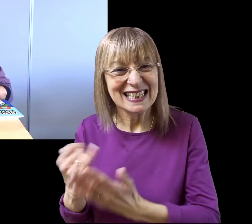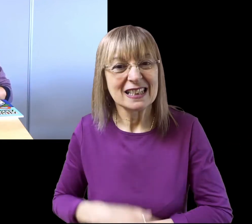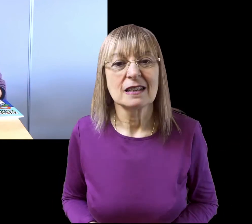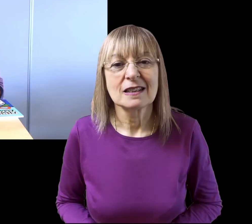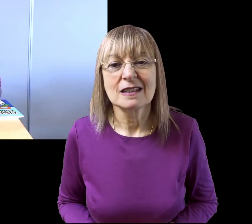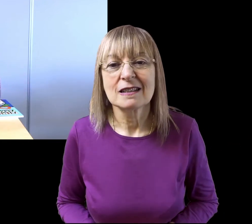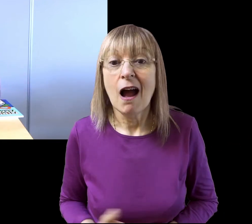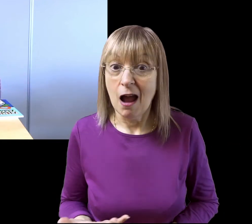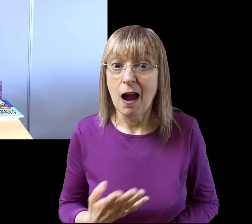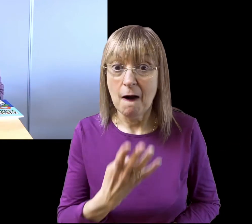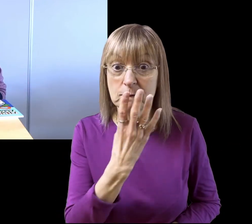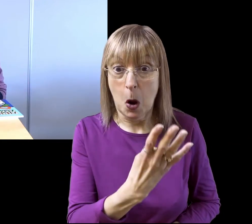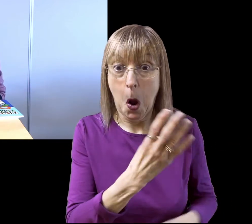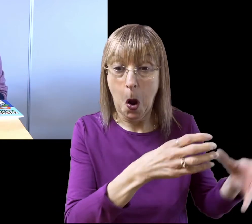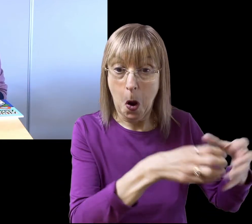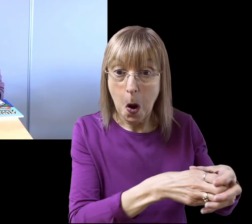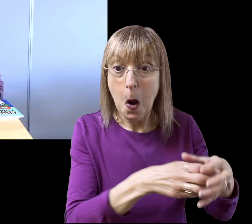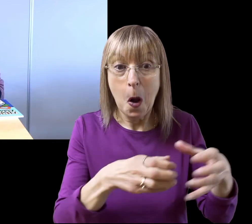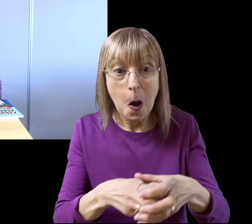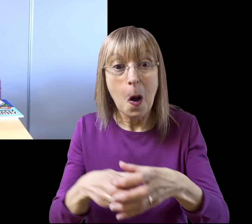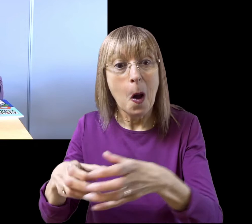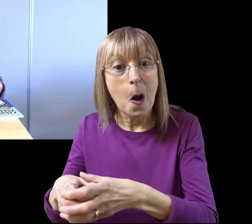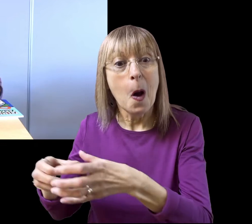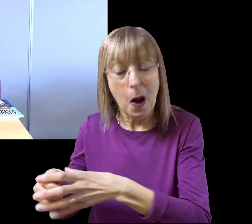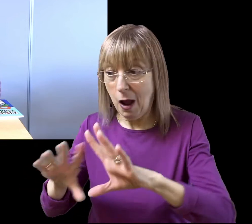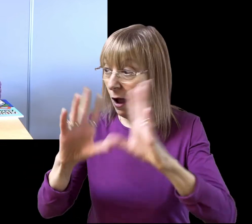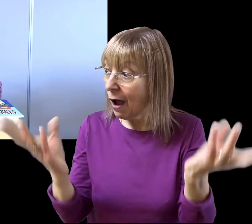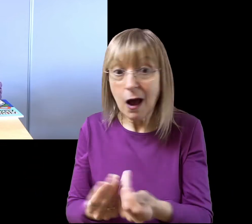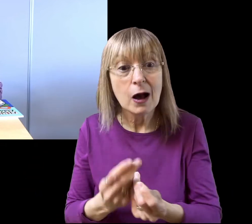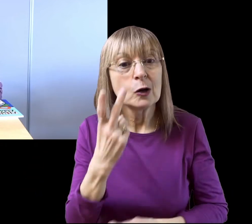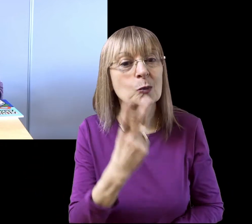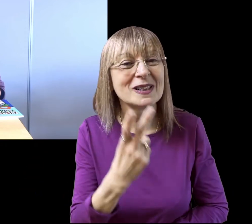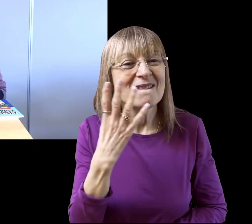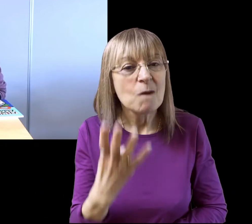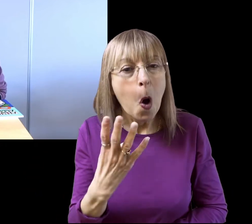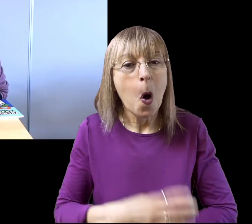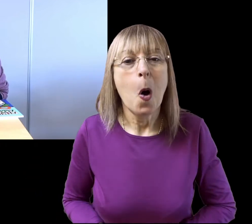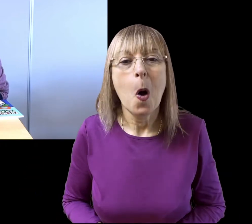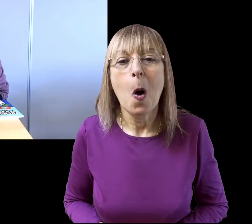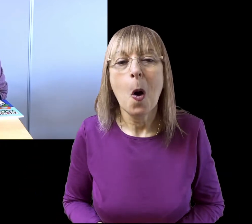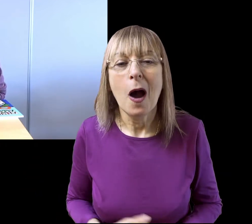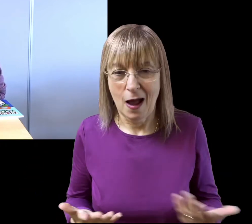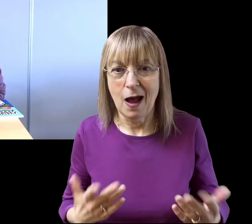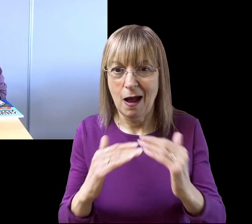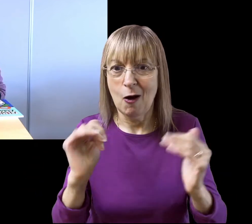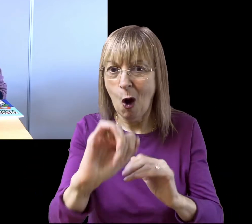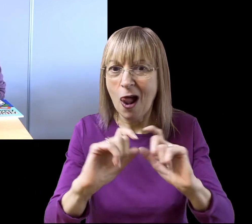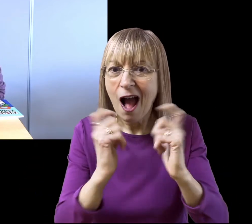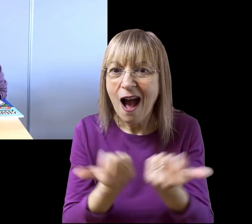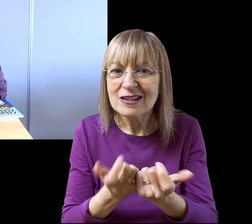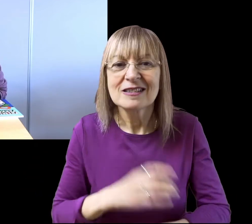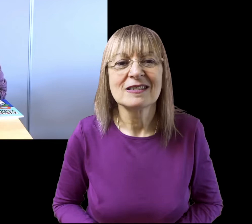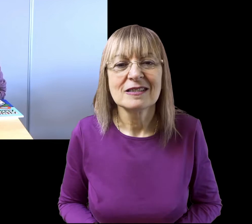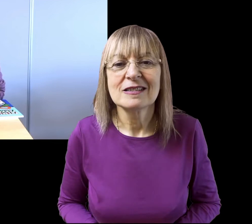4s. So you'd be in groups of 4 lots of 3 lots of 2. Groups of 24, which is kind of nearly a class, I suppose. You might be running